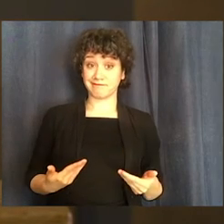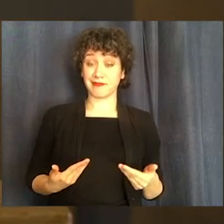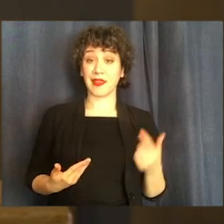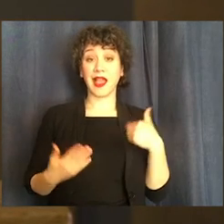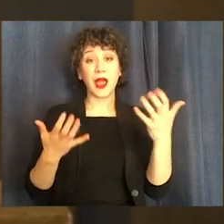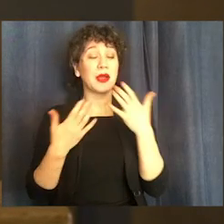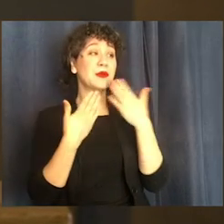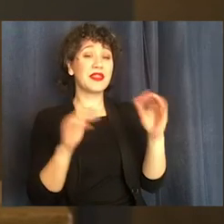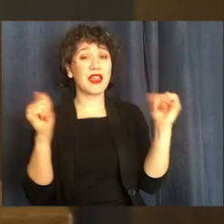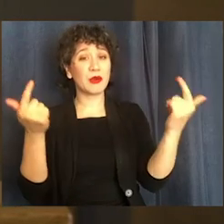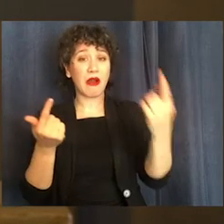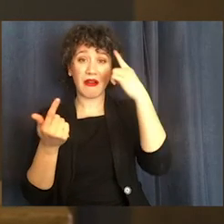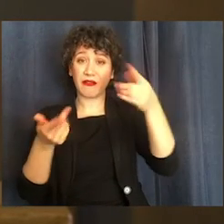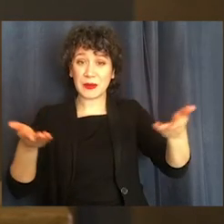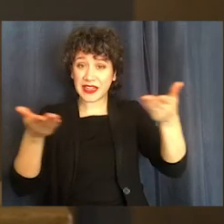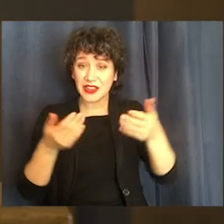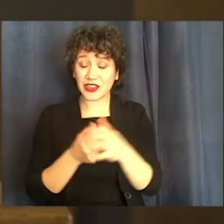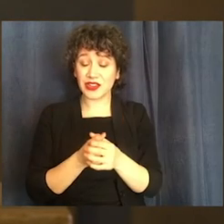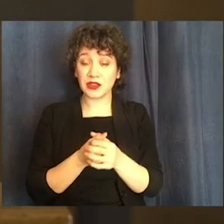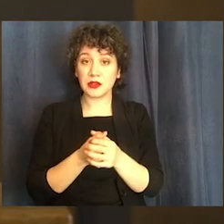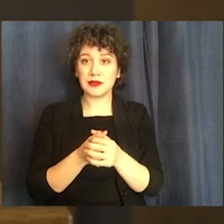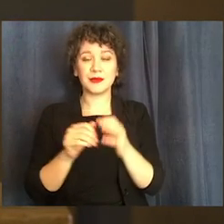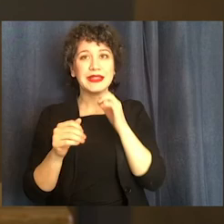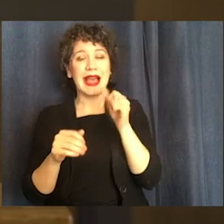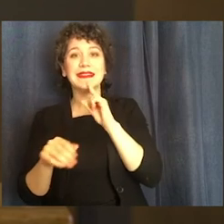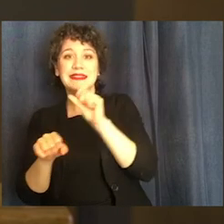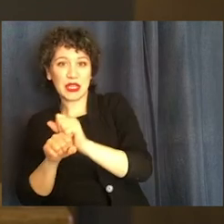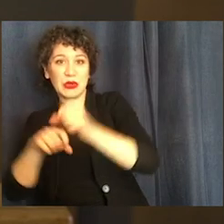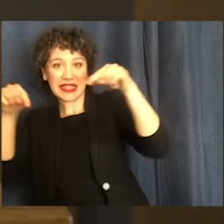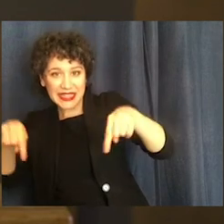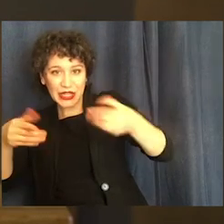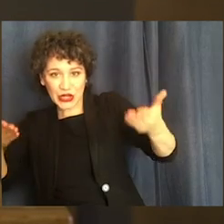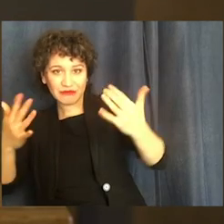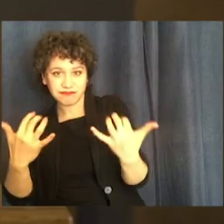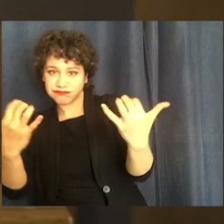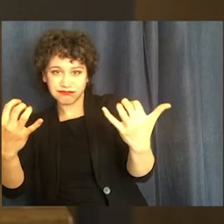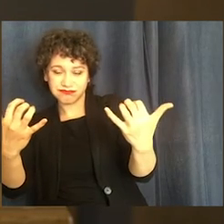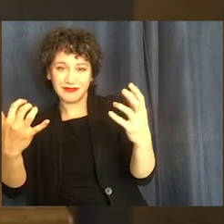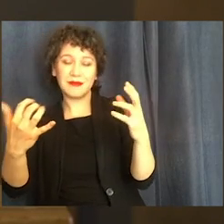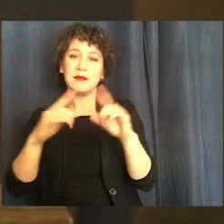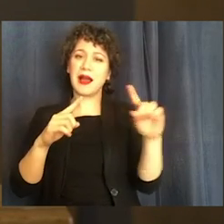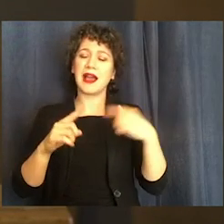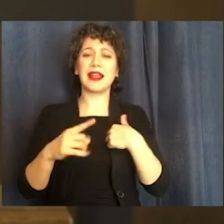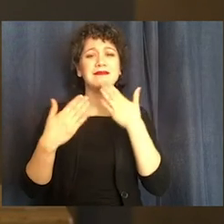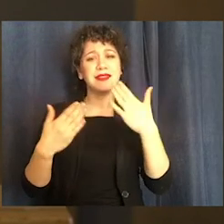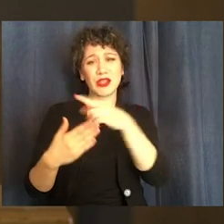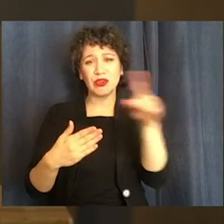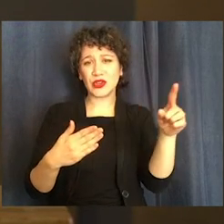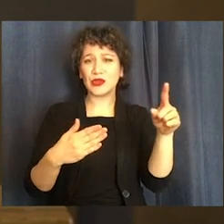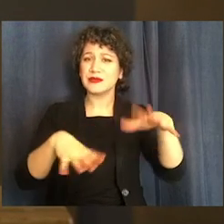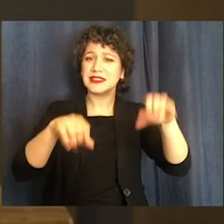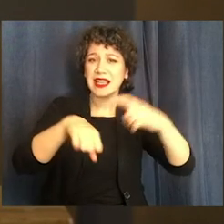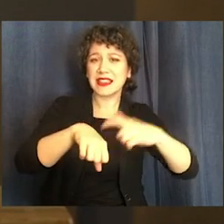to honor the Palmer High School Class of 2020 in this unique way. I'm looking forward to some crazy